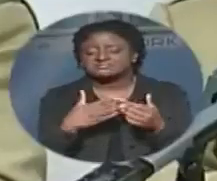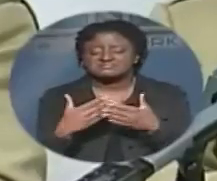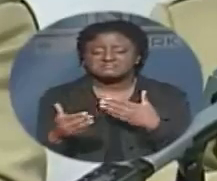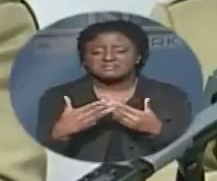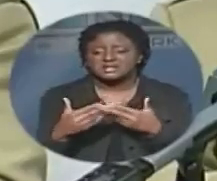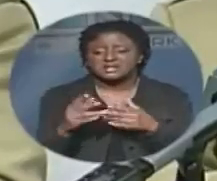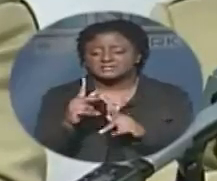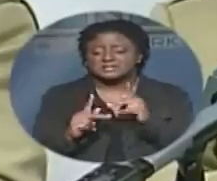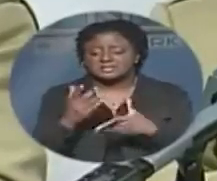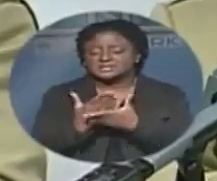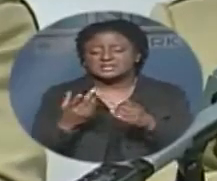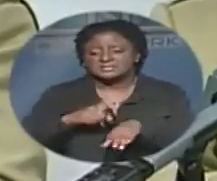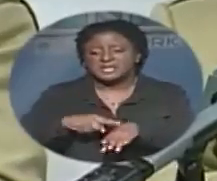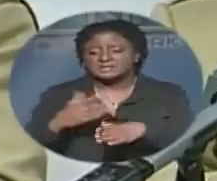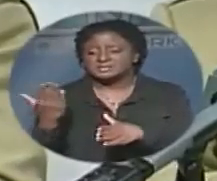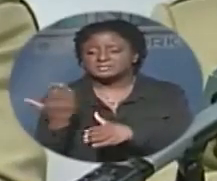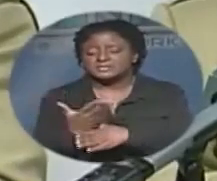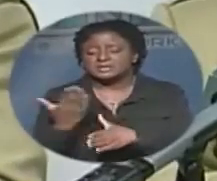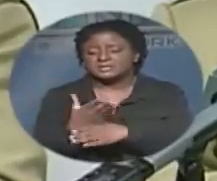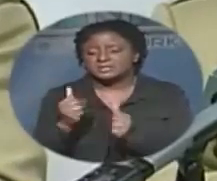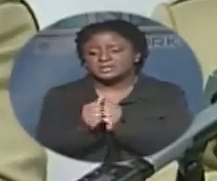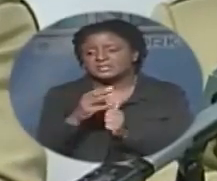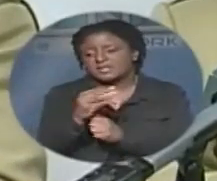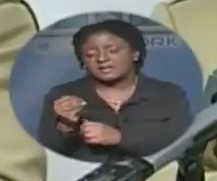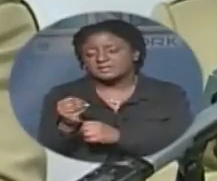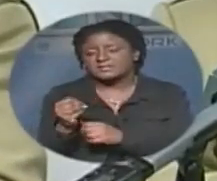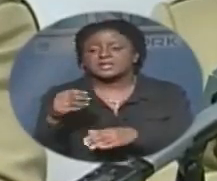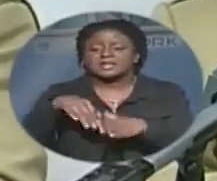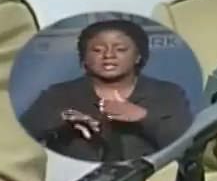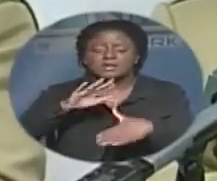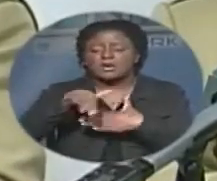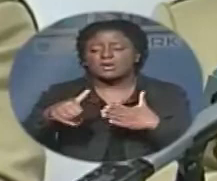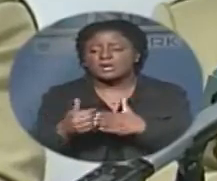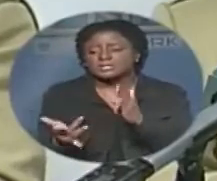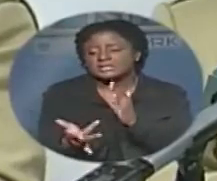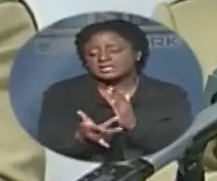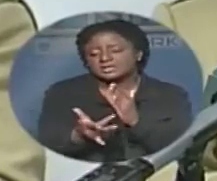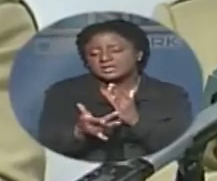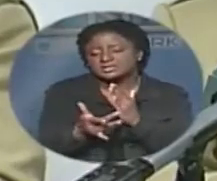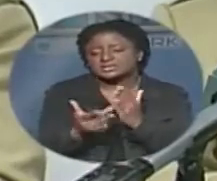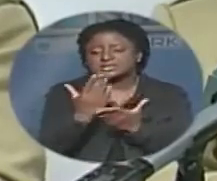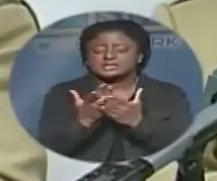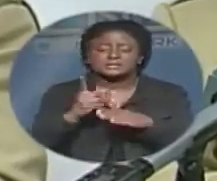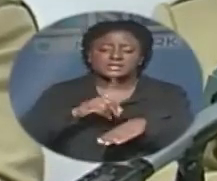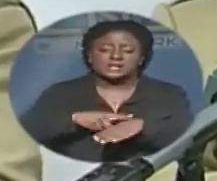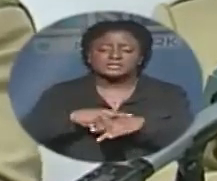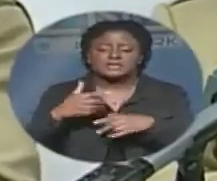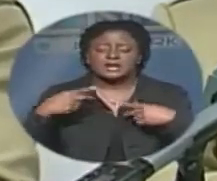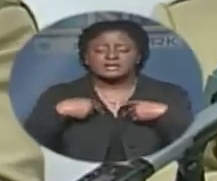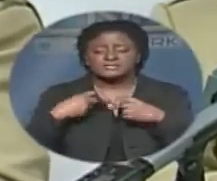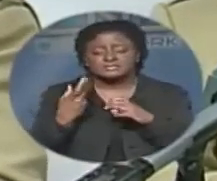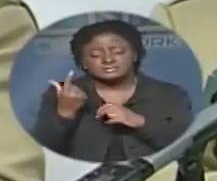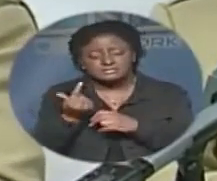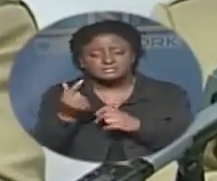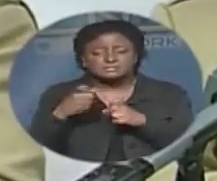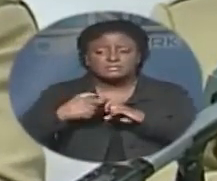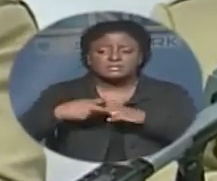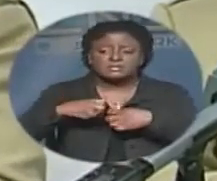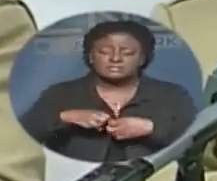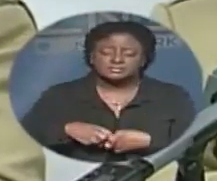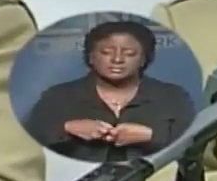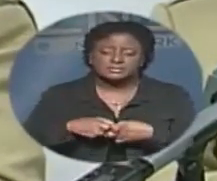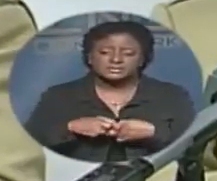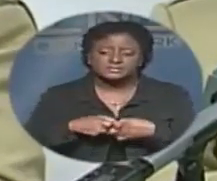In all technology, you would have from time to time little glitches,